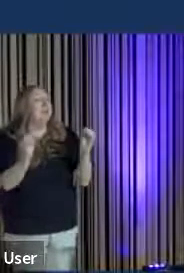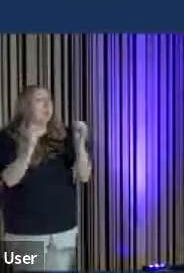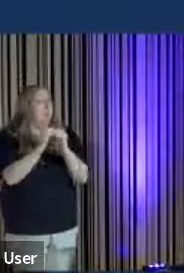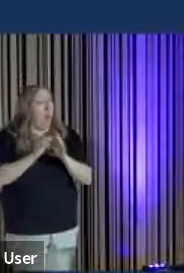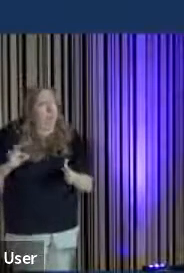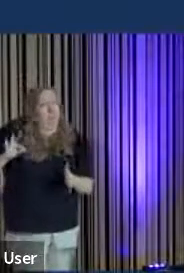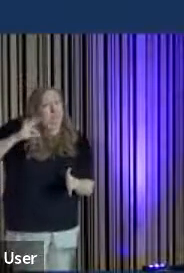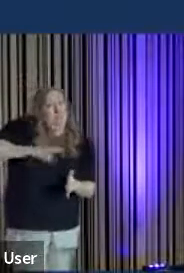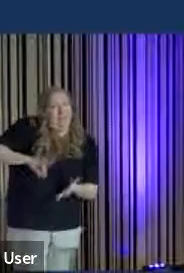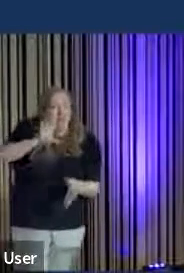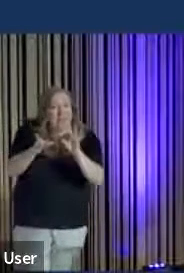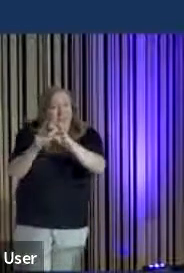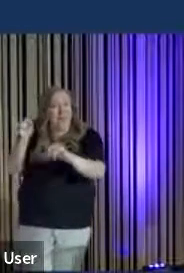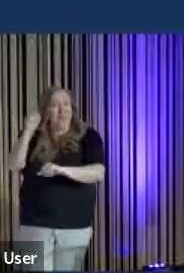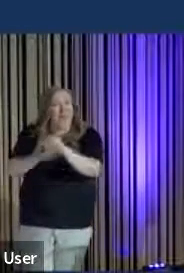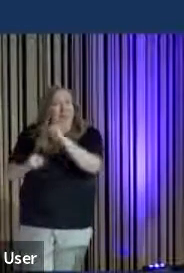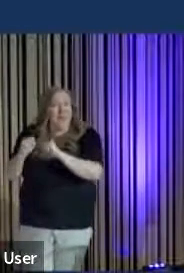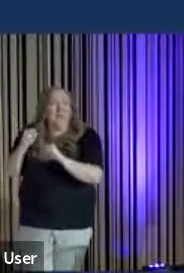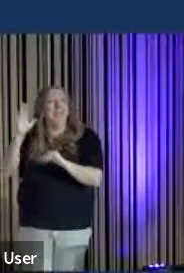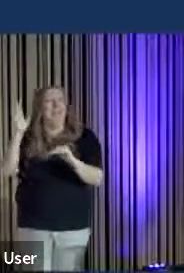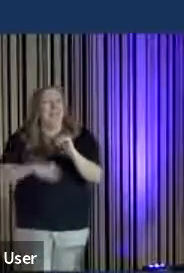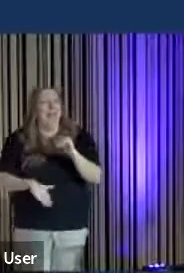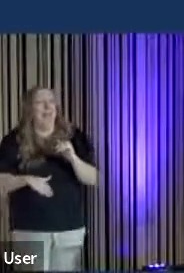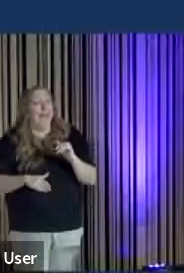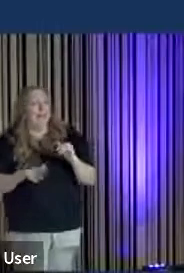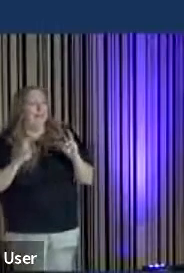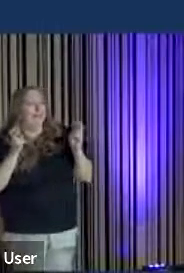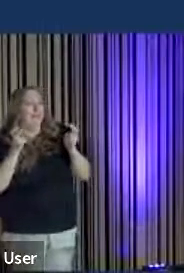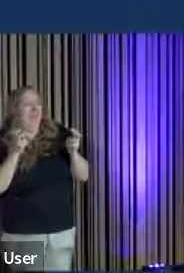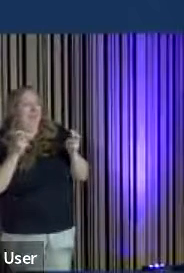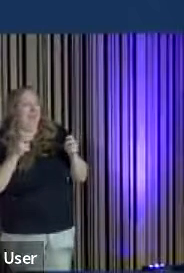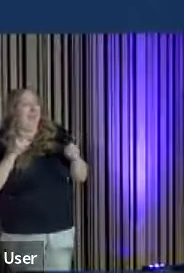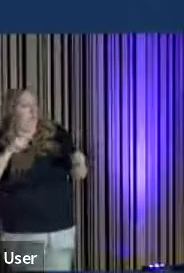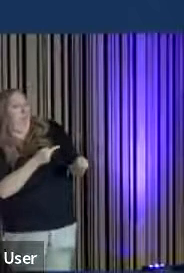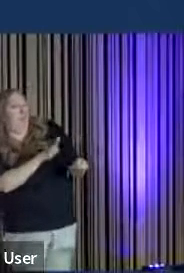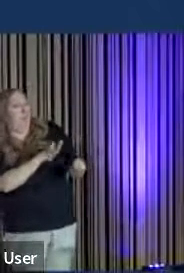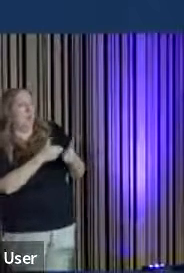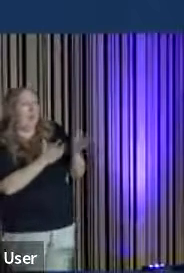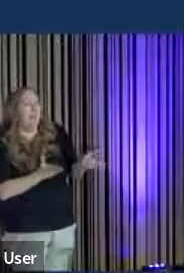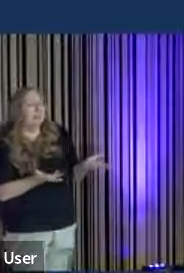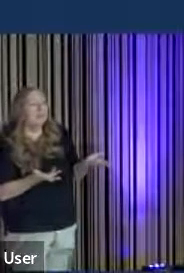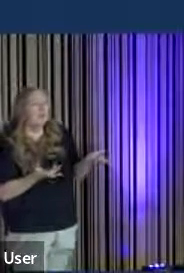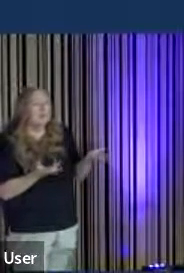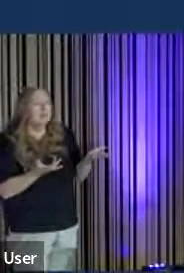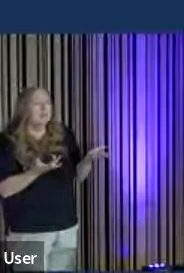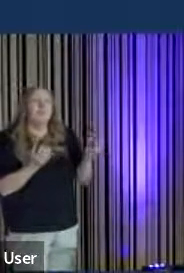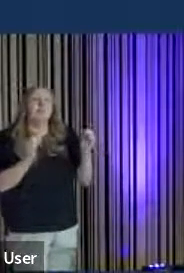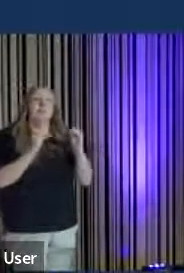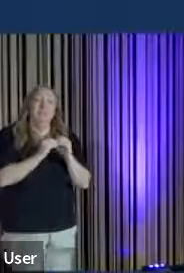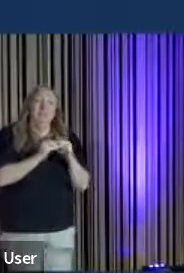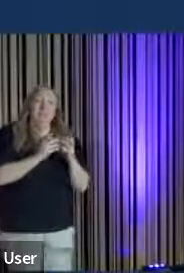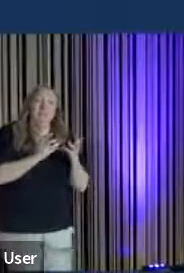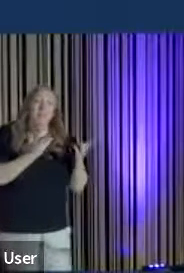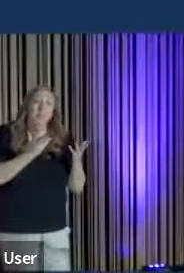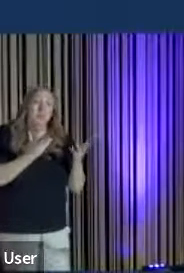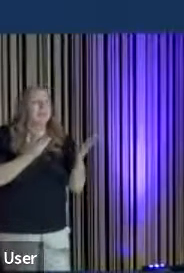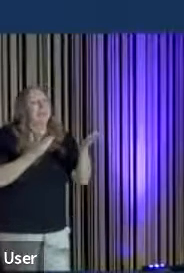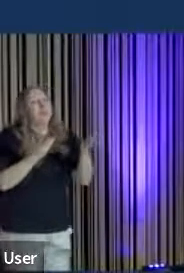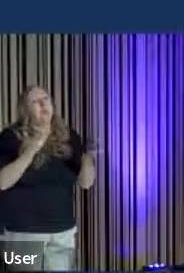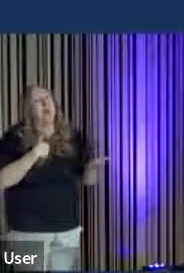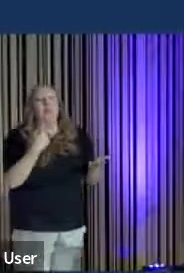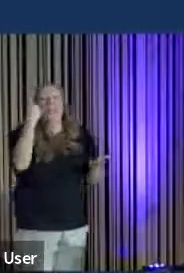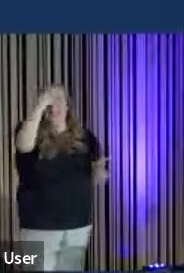sort of screw your neighbor kind of strategy that that is perhaps more what we would think about from a